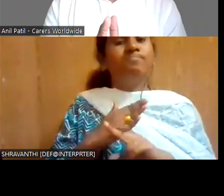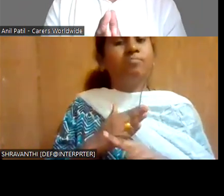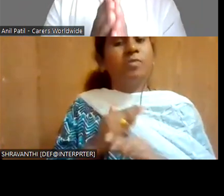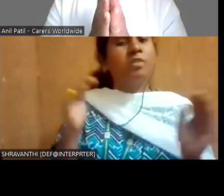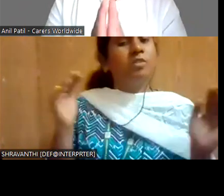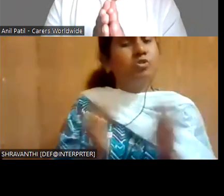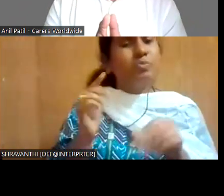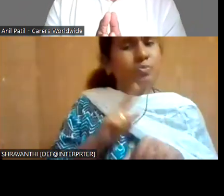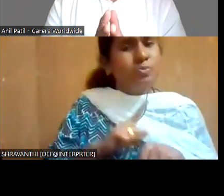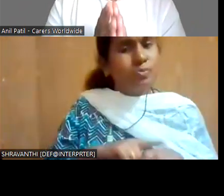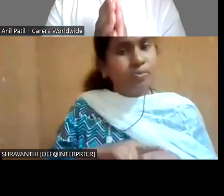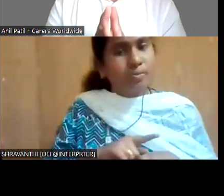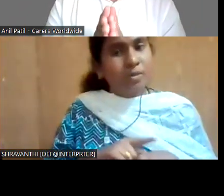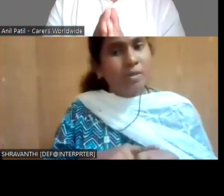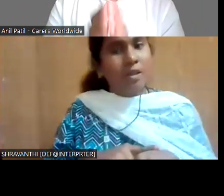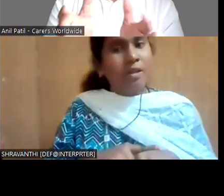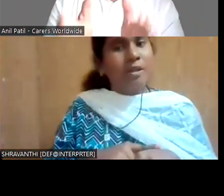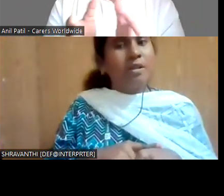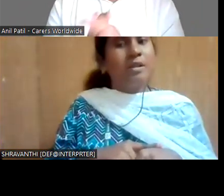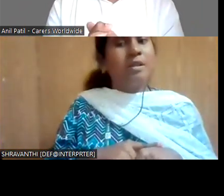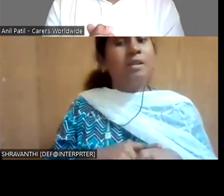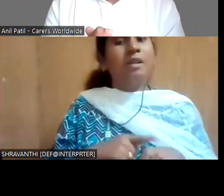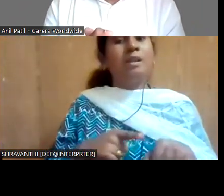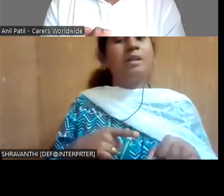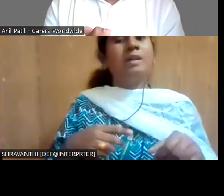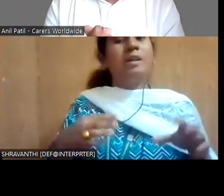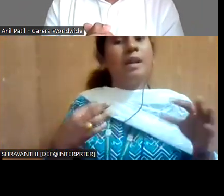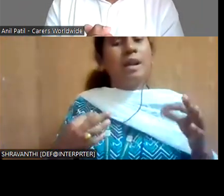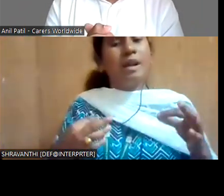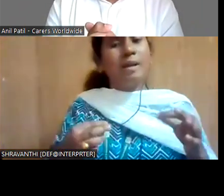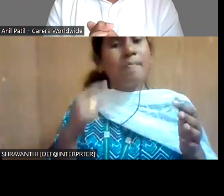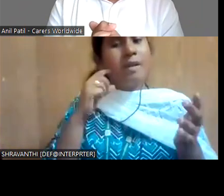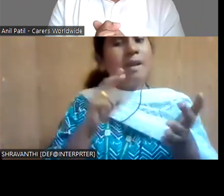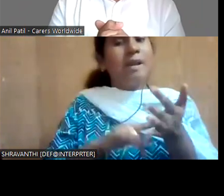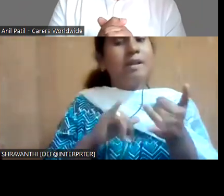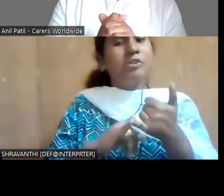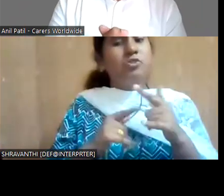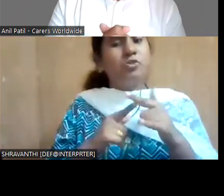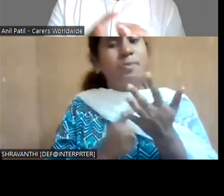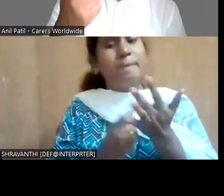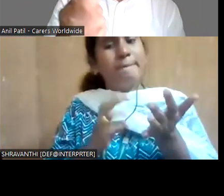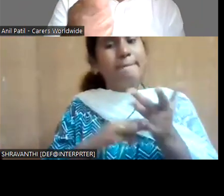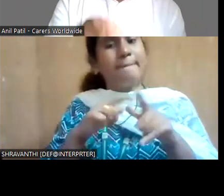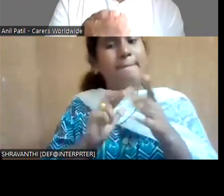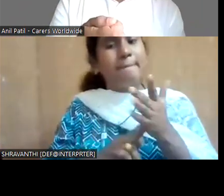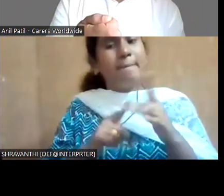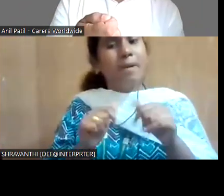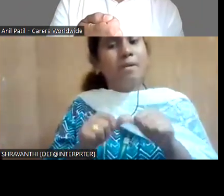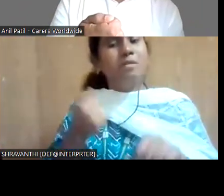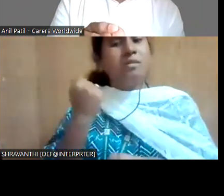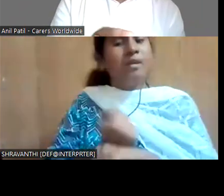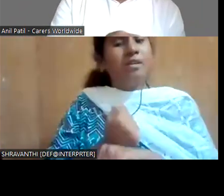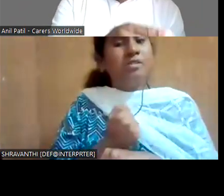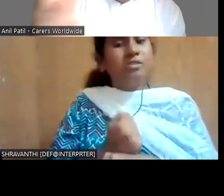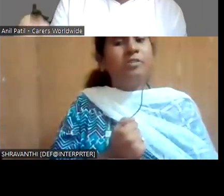of time, we're instrumental in bringing 2 significant policy changes in India. One, Rights of Persons with